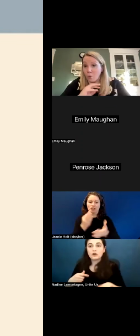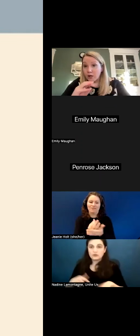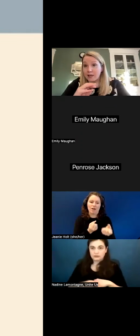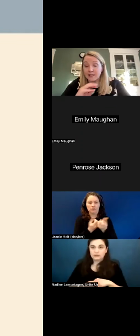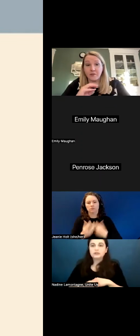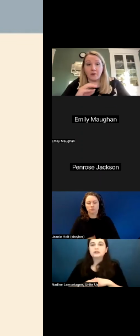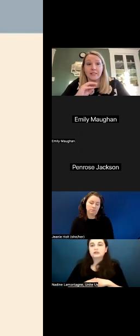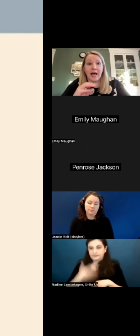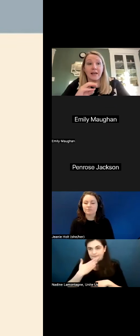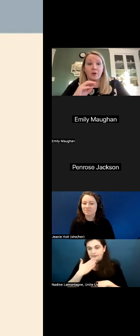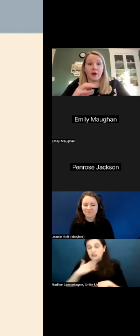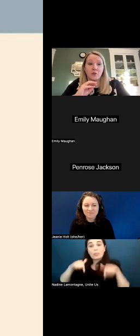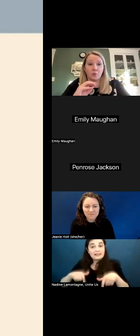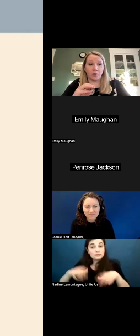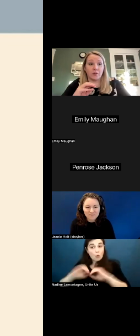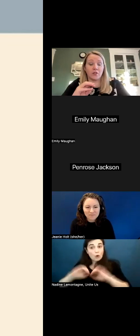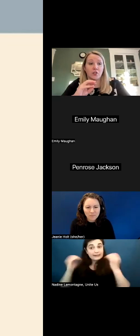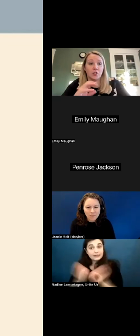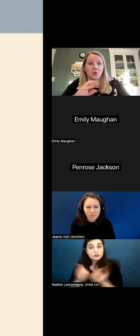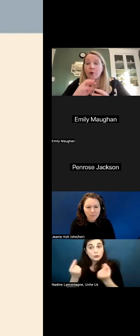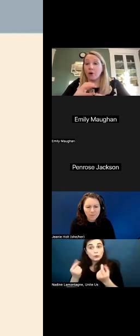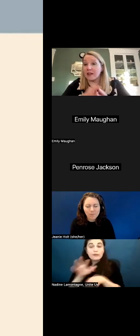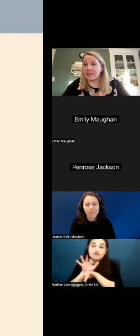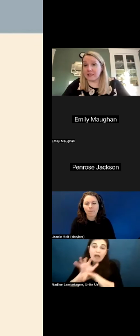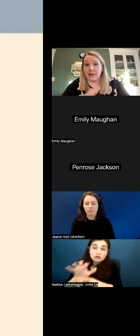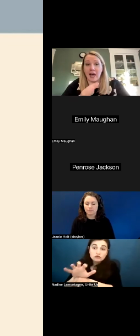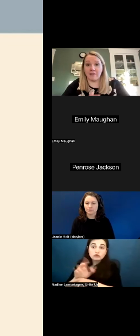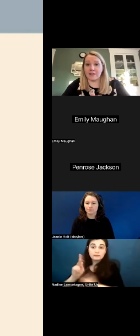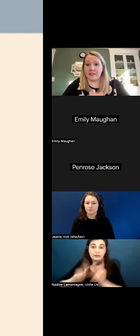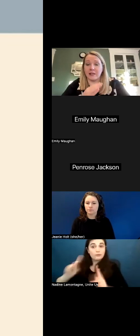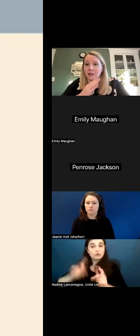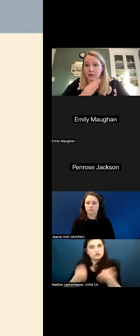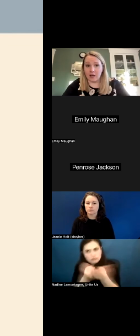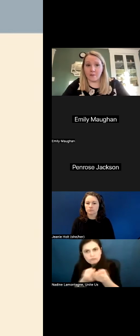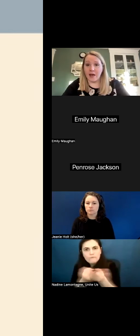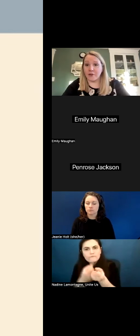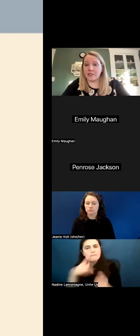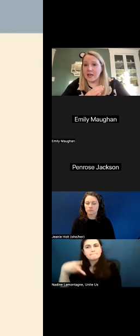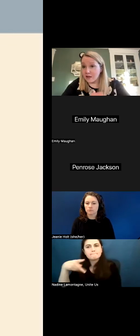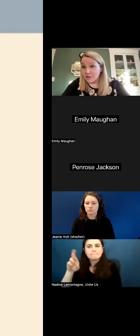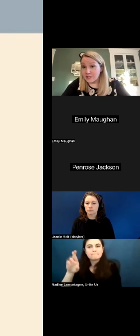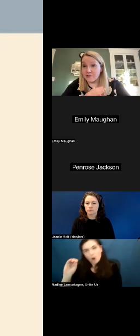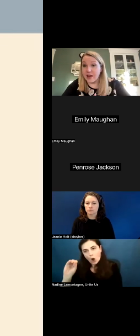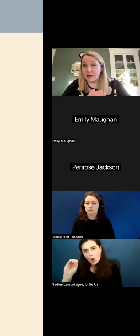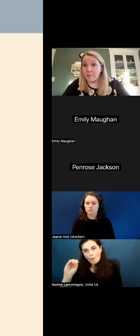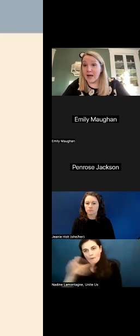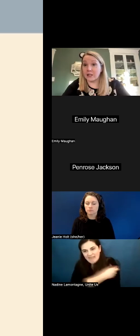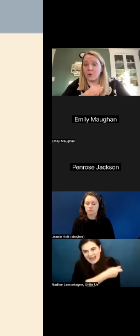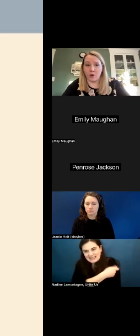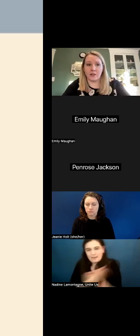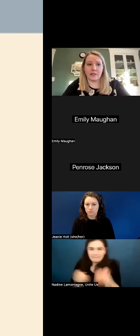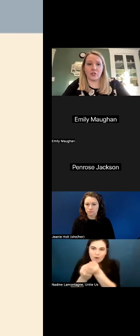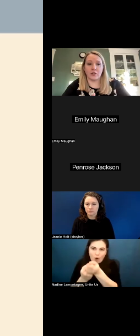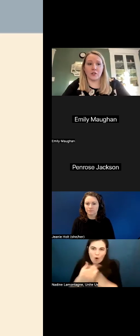that organizes folks at the grassroots to do pro-vaccine advocacy efforts. I think of us as a final